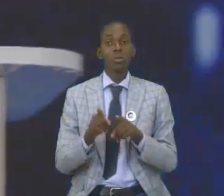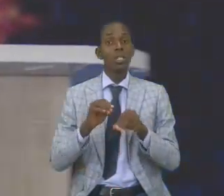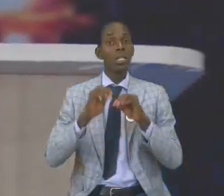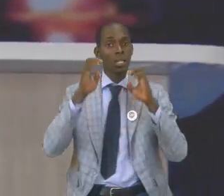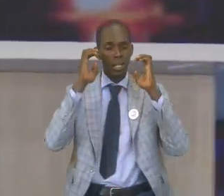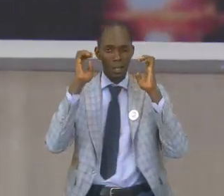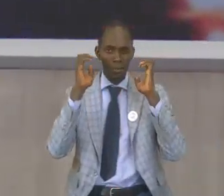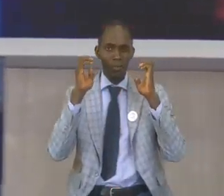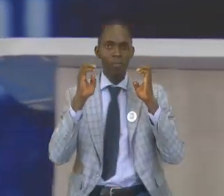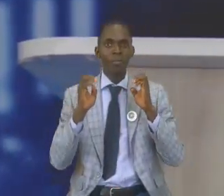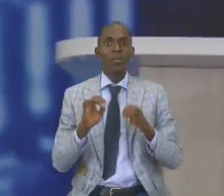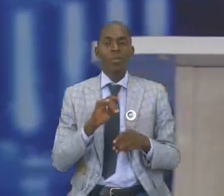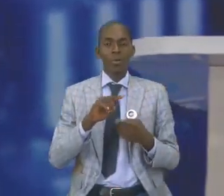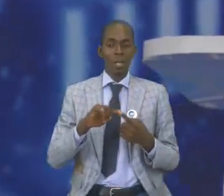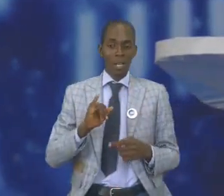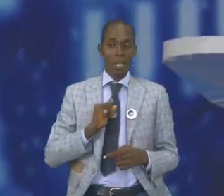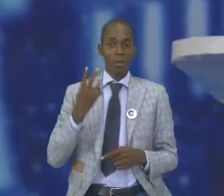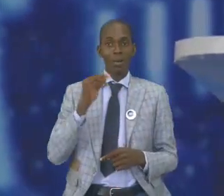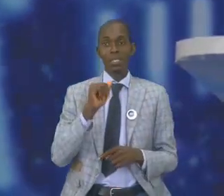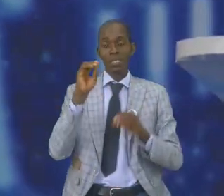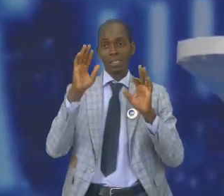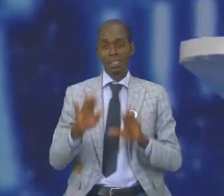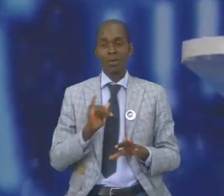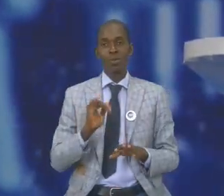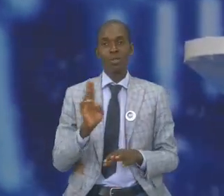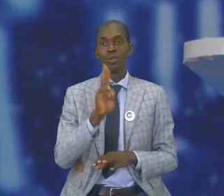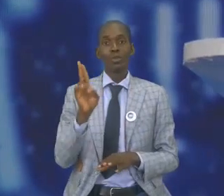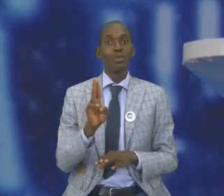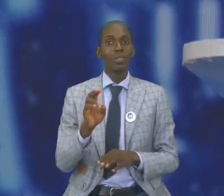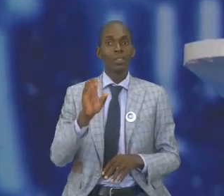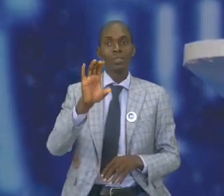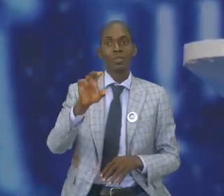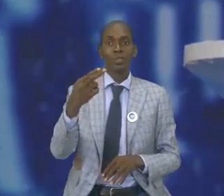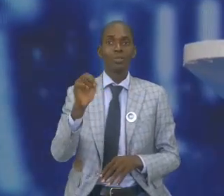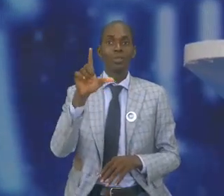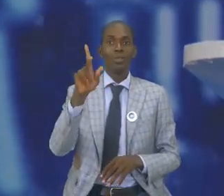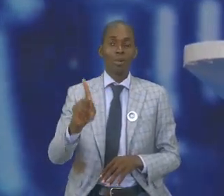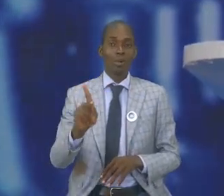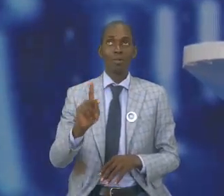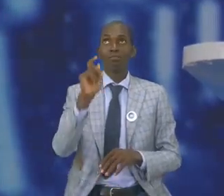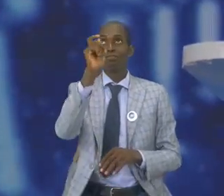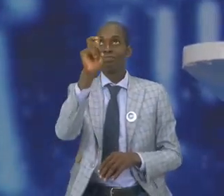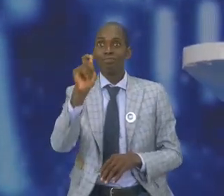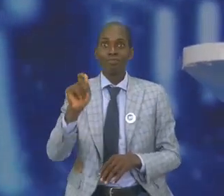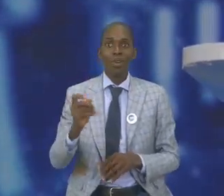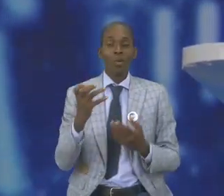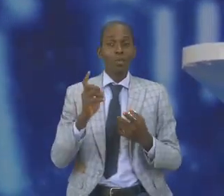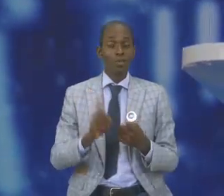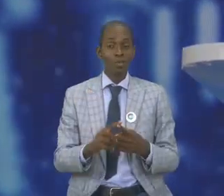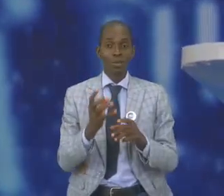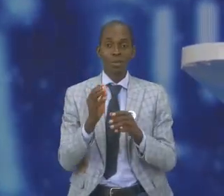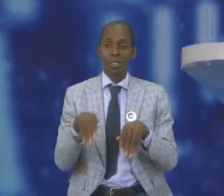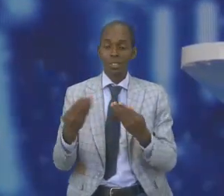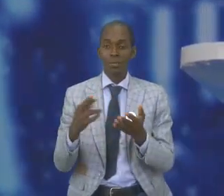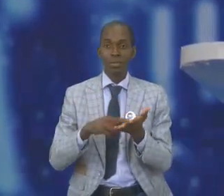you know, when I was a teacher, we were using the chalkboard, and if you wanted to get any result, you paste the result there on the